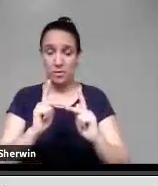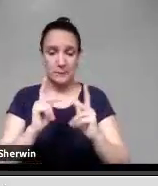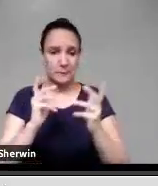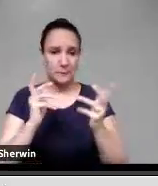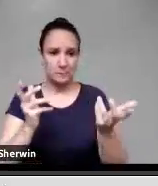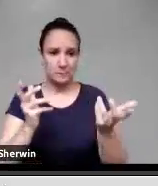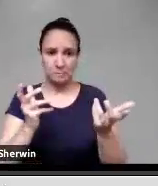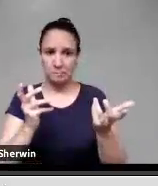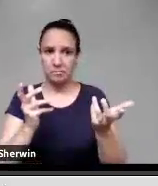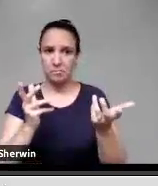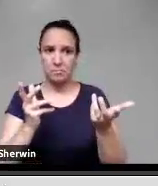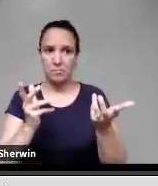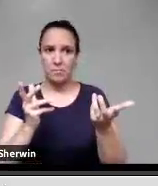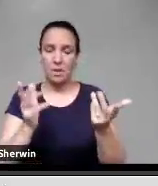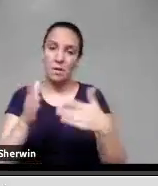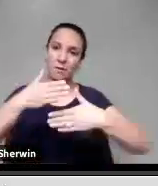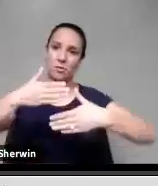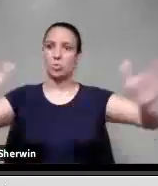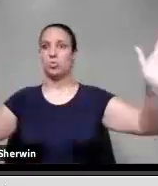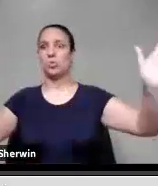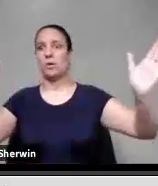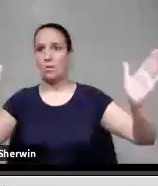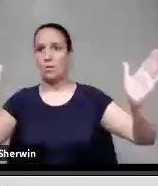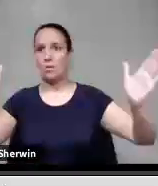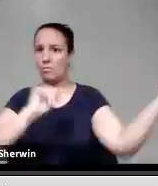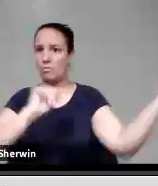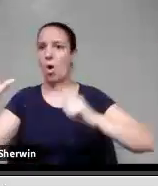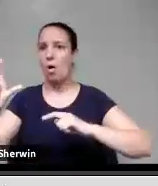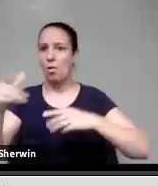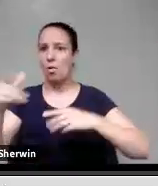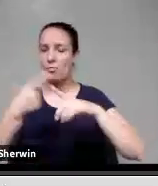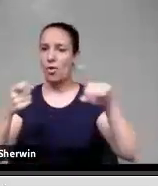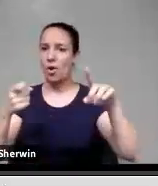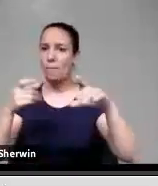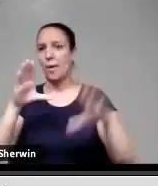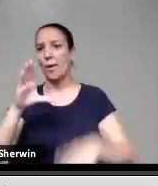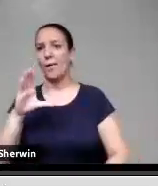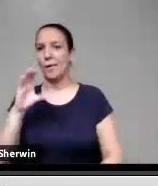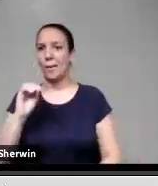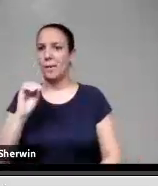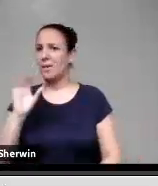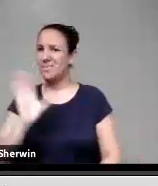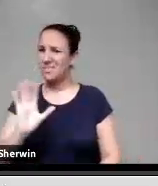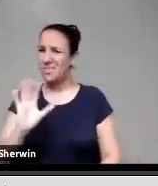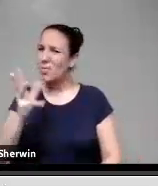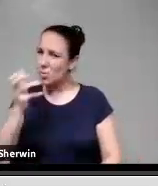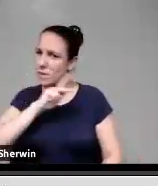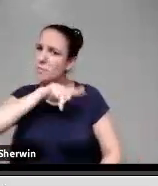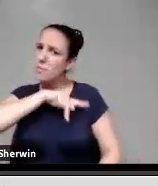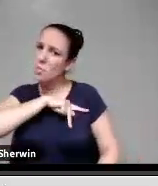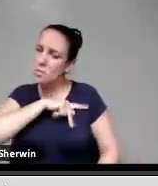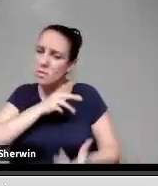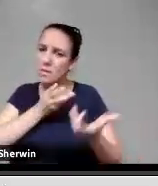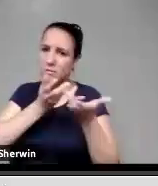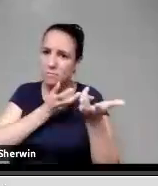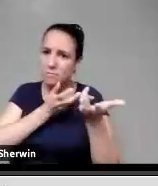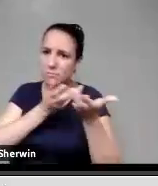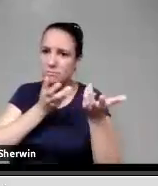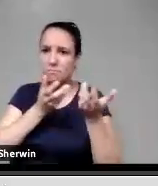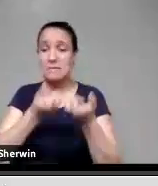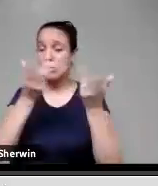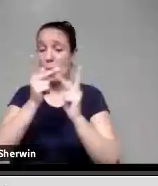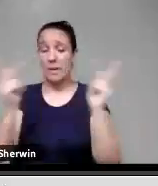you don't want to make it as if it's coming from a marketing company. You want it to be personalized. And so many places